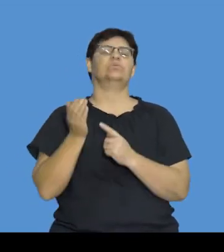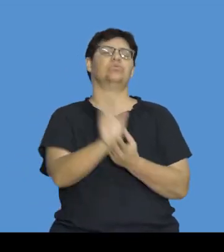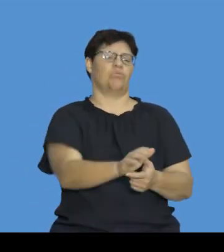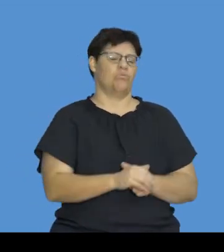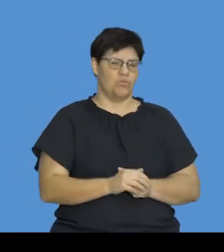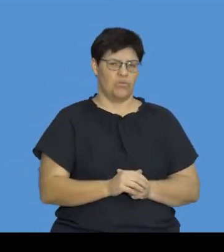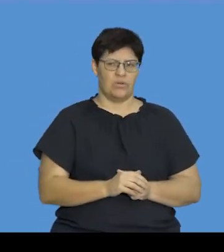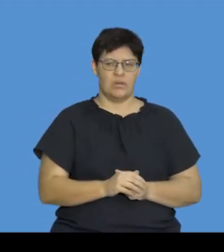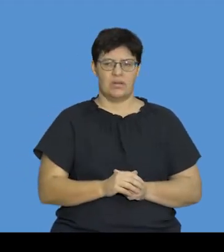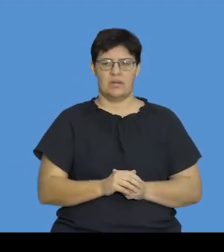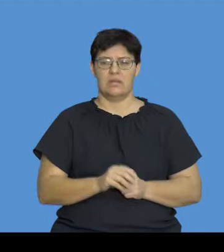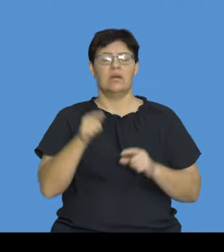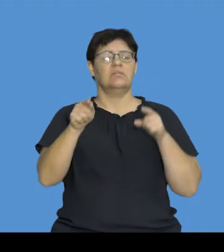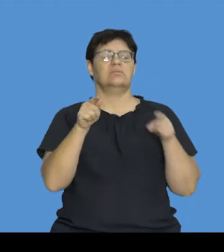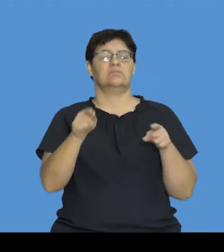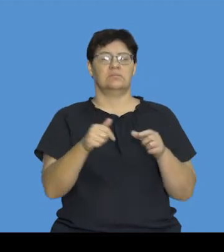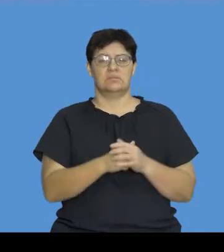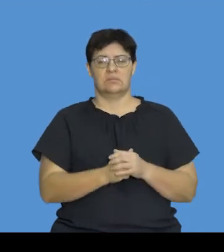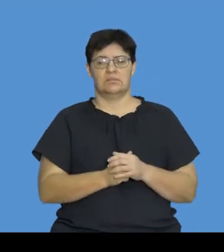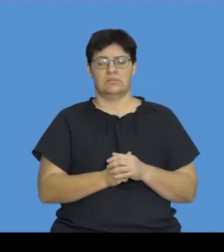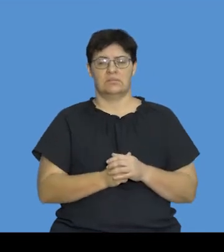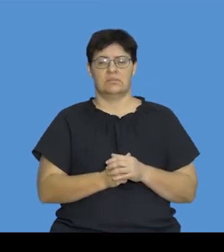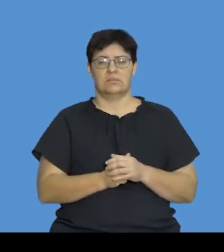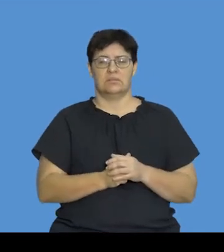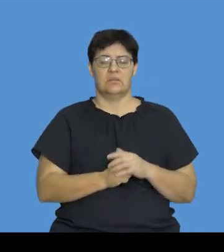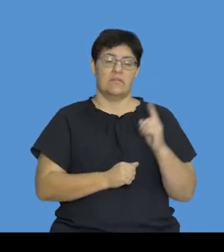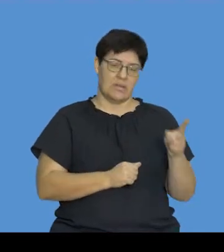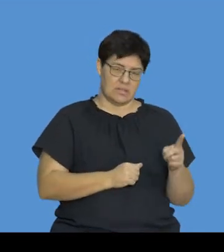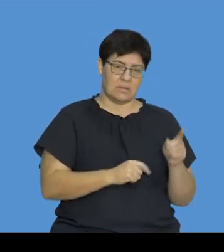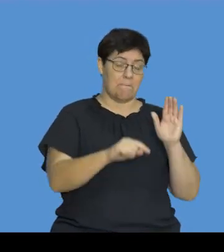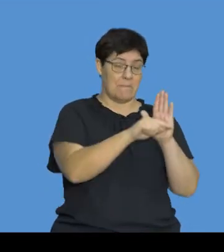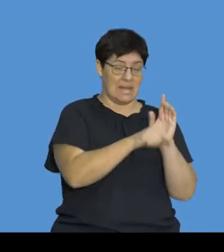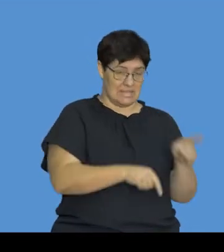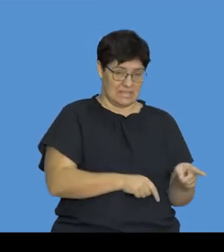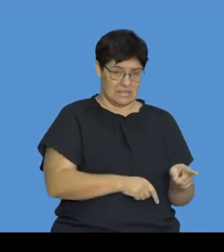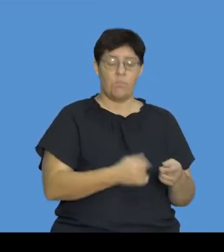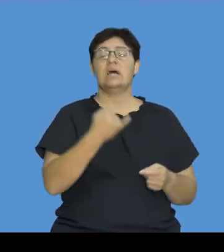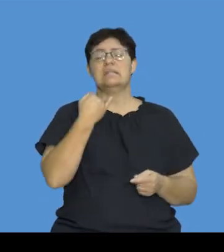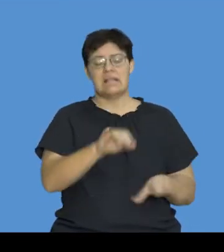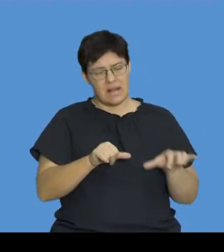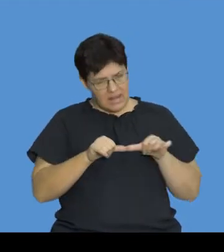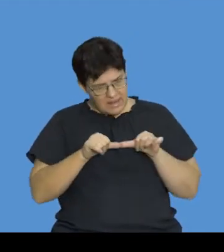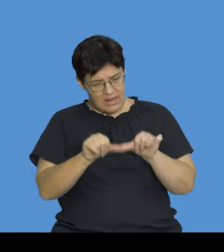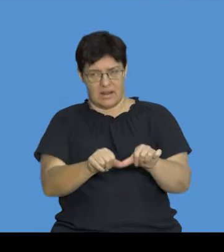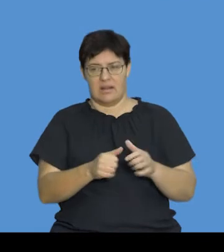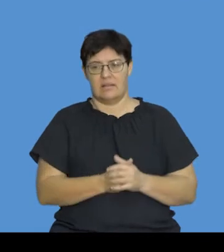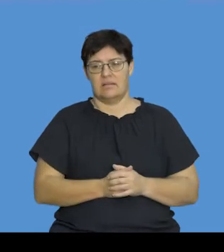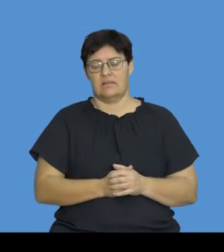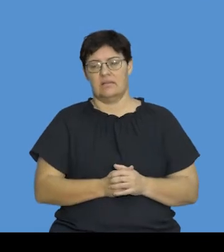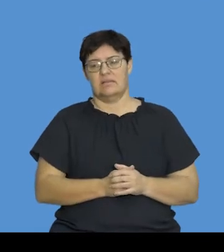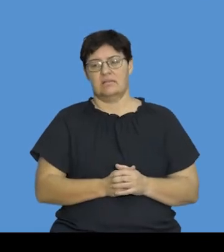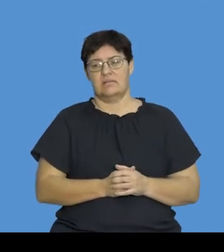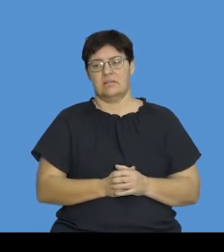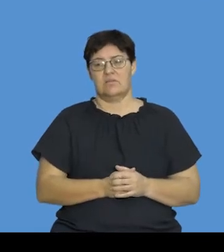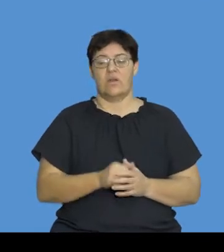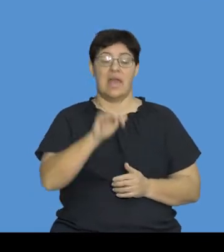the sign between the two terms of the first binomial was minus, you would still maintain that, right? So if I